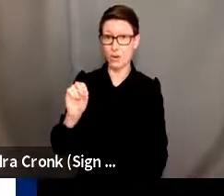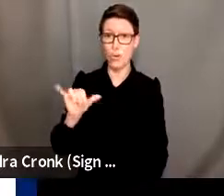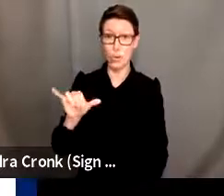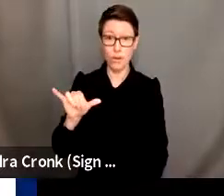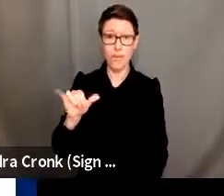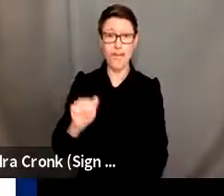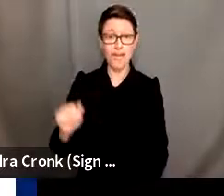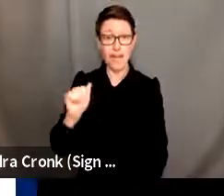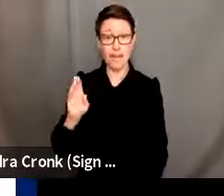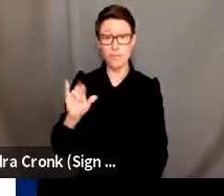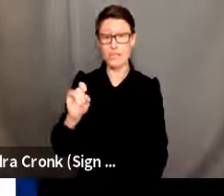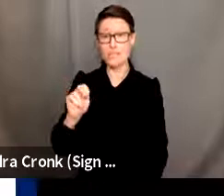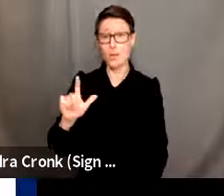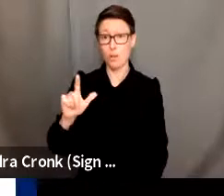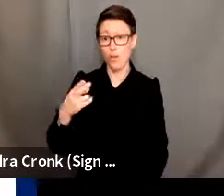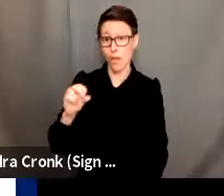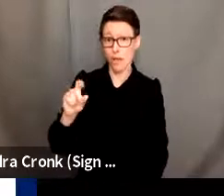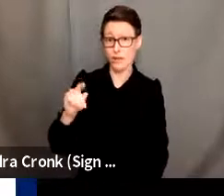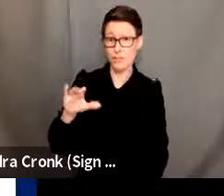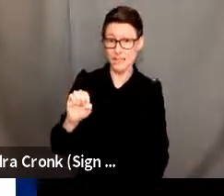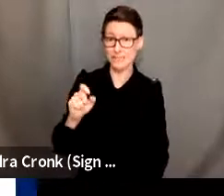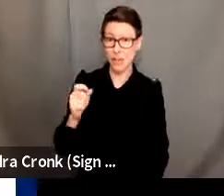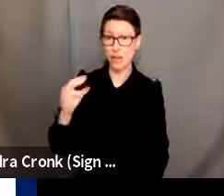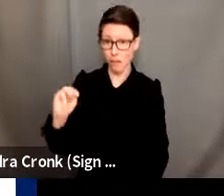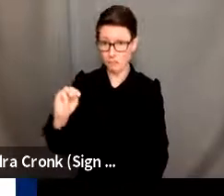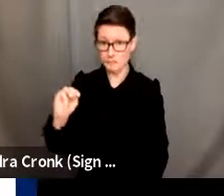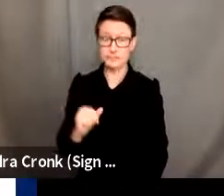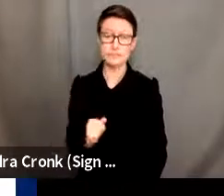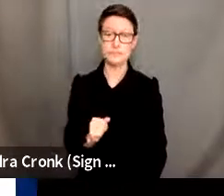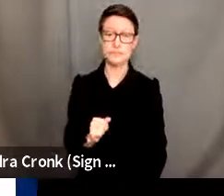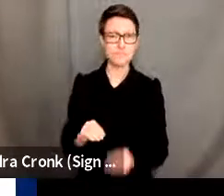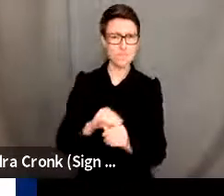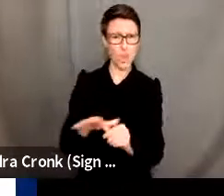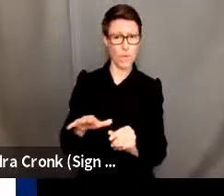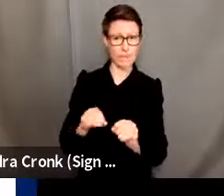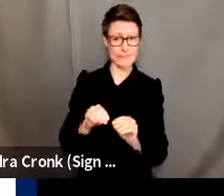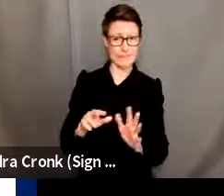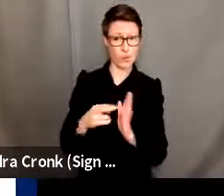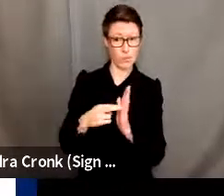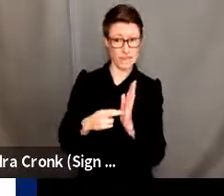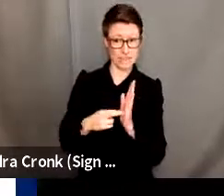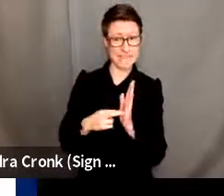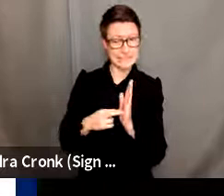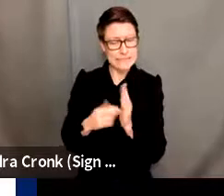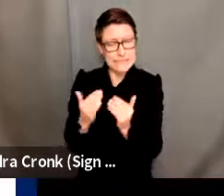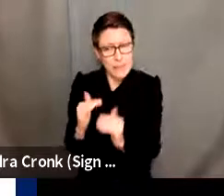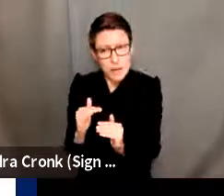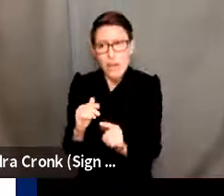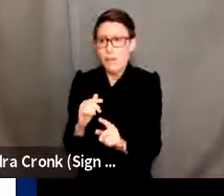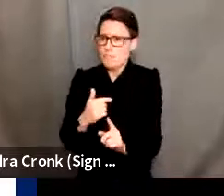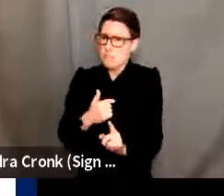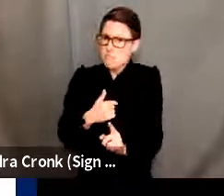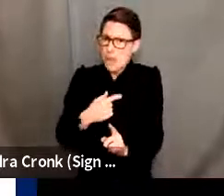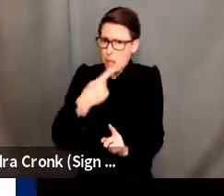victoria.cananoy@bristolhospice.com. And with COVID-19 restrictions, I have no problem picking up